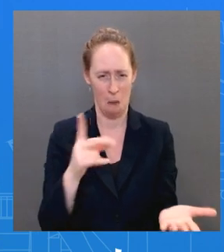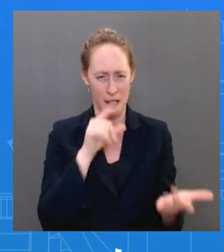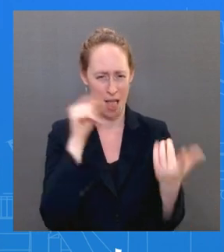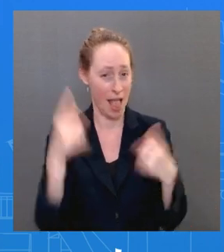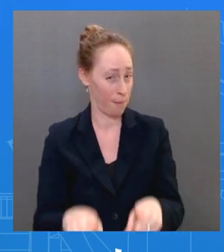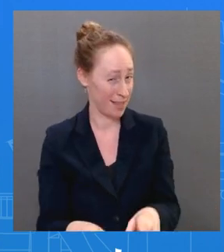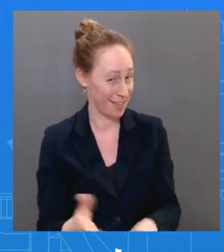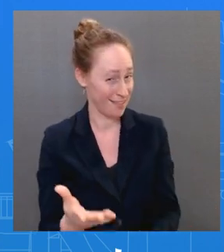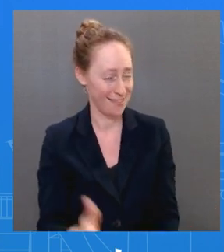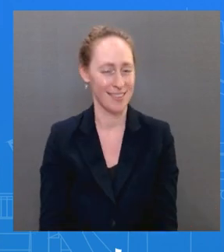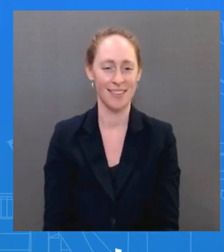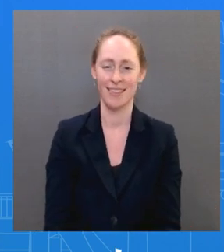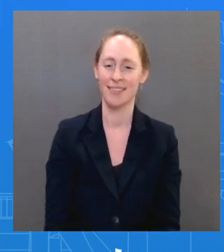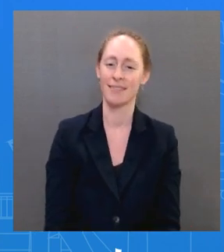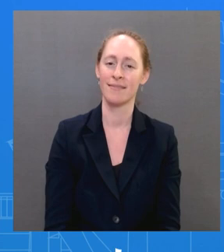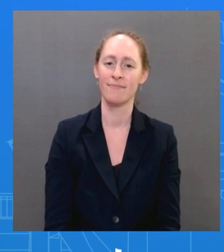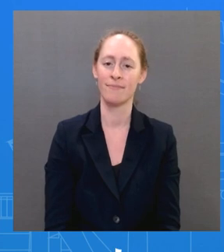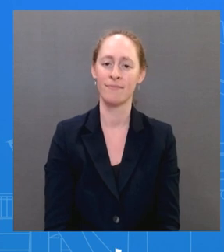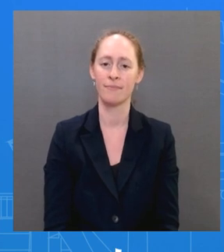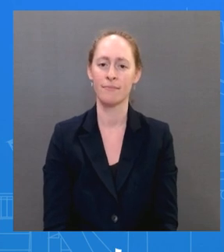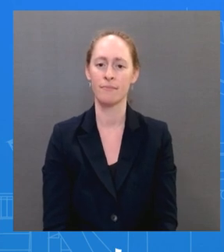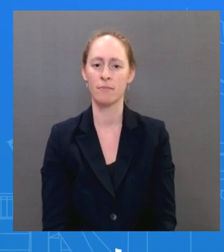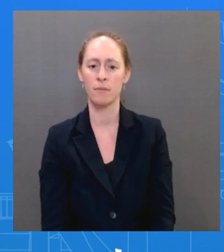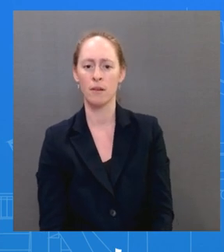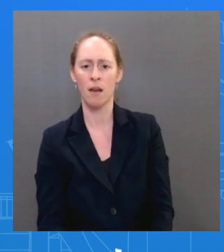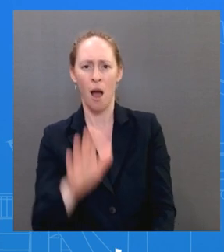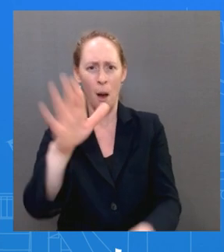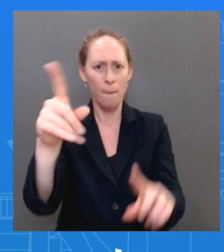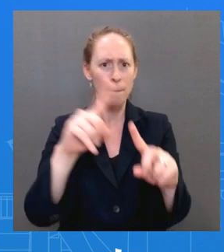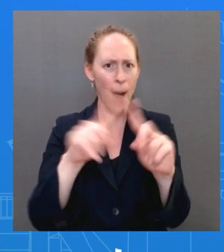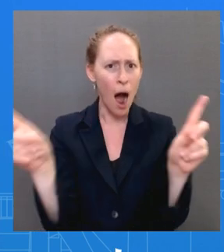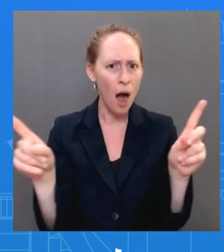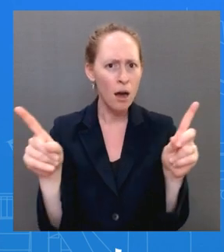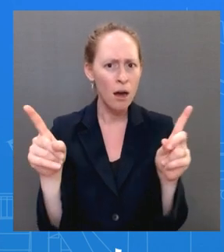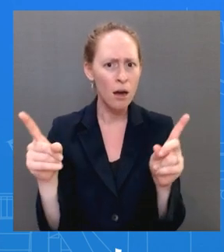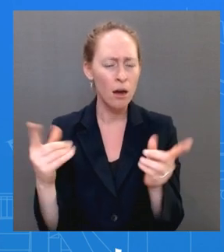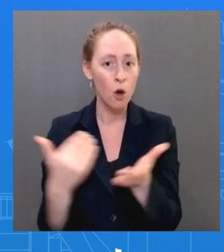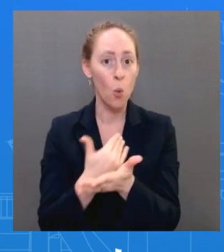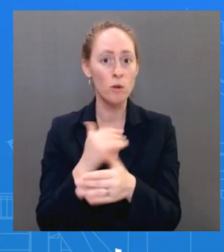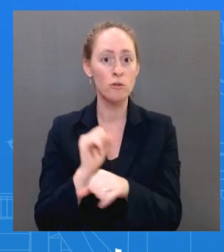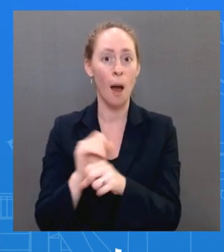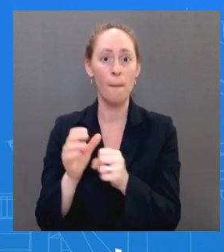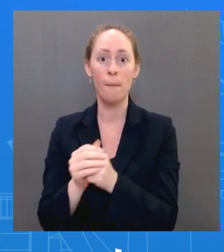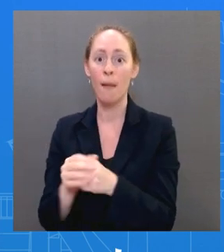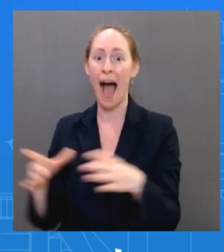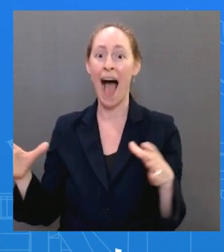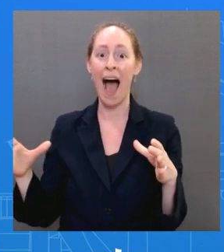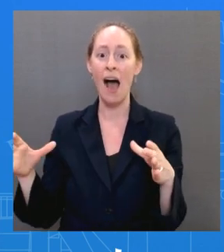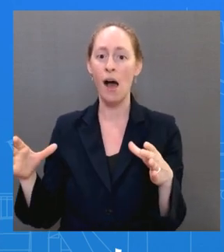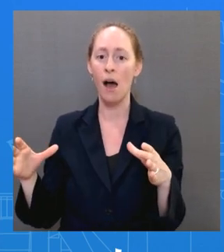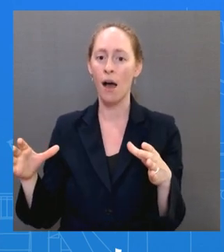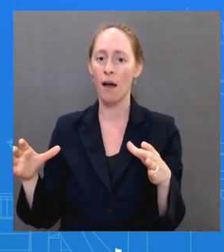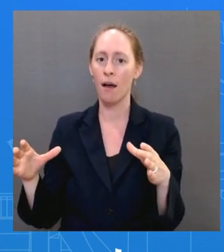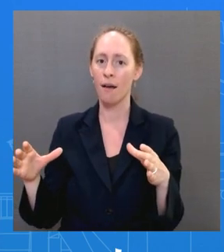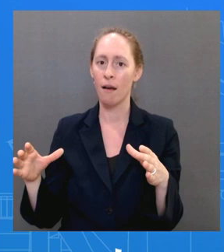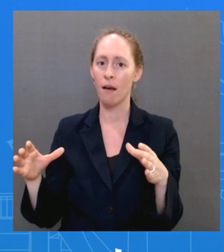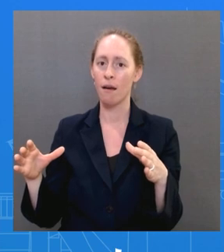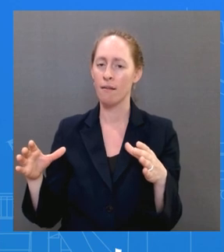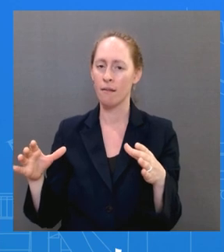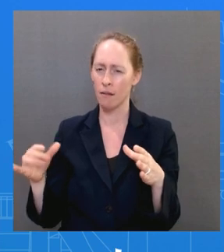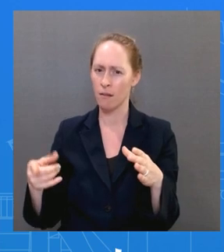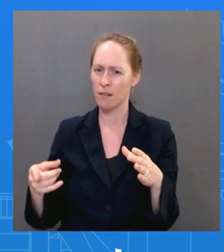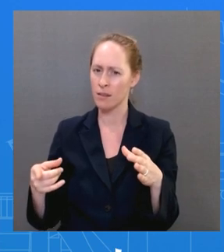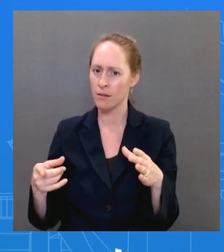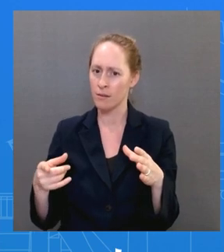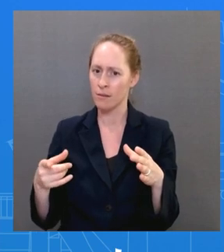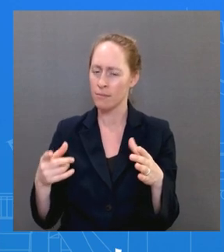U.S. is shrinking, is decreasing, and 7.5 million people, a growing number, are multi-jobs, meaning they have to work more than one job to afford